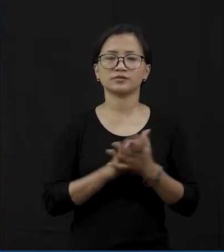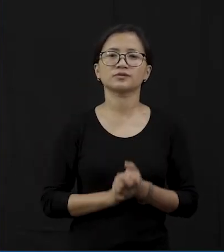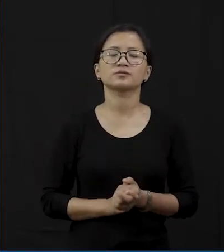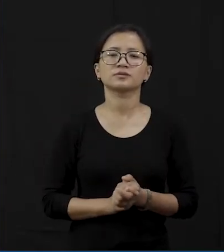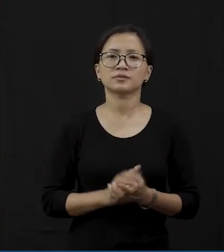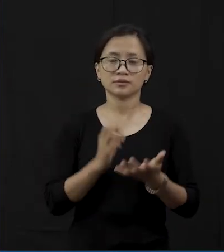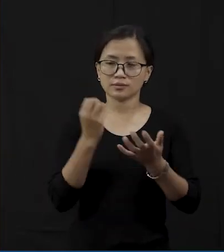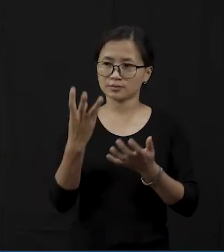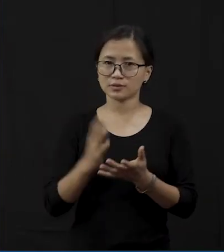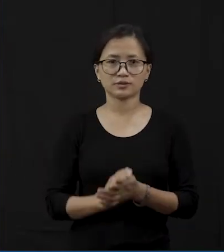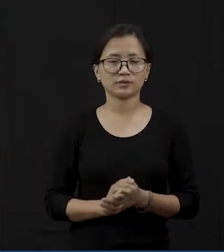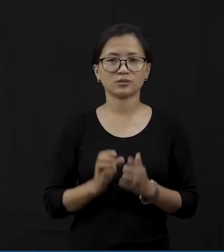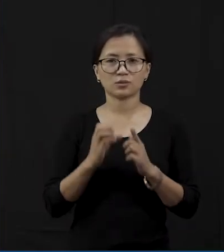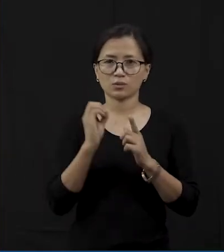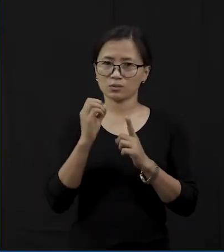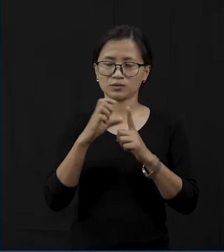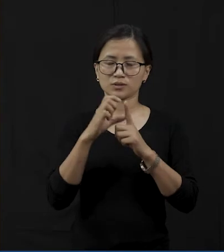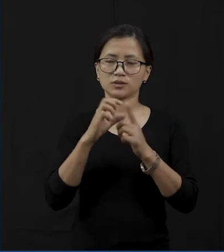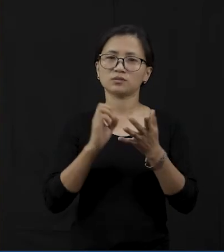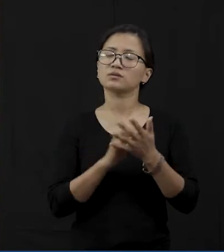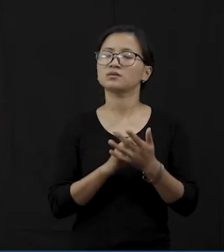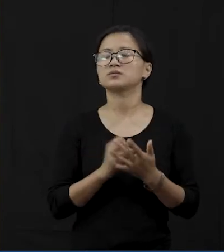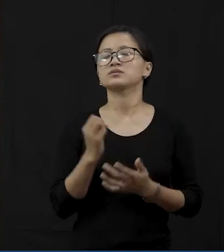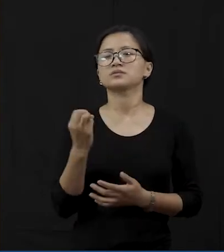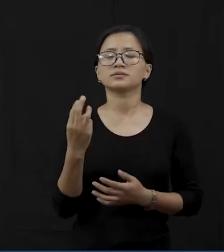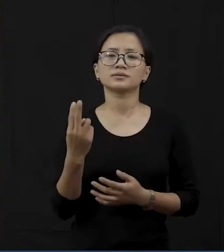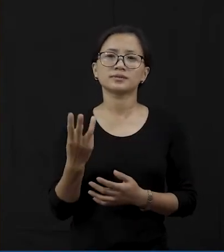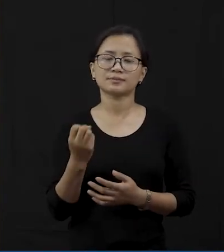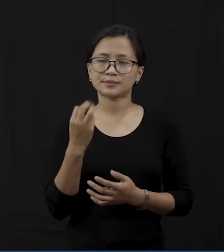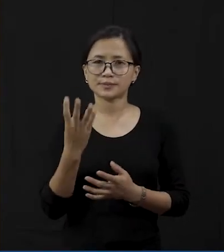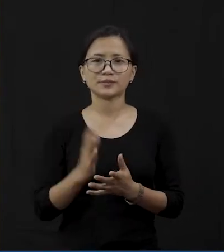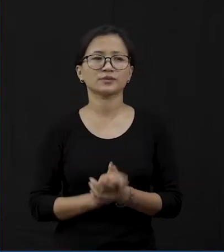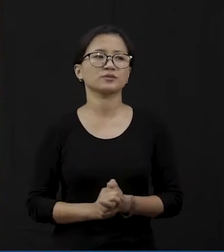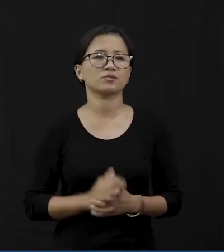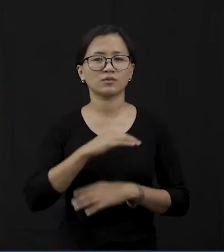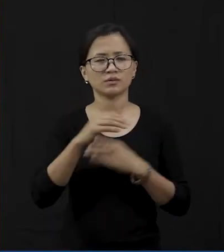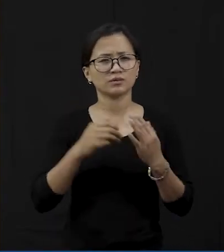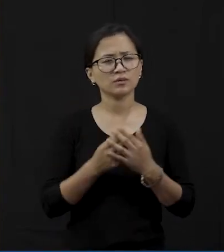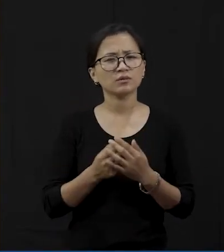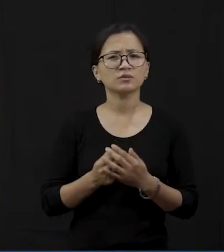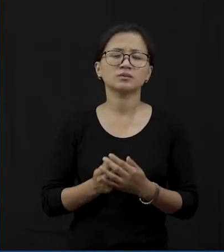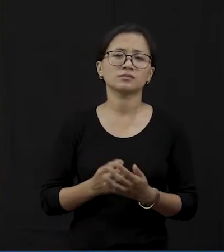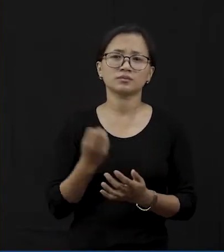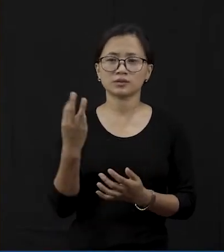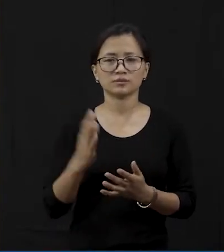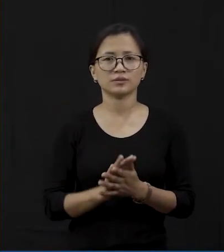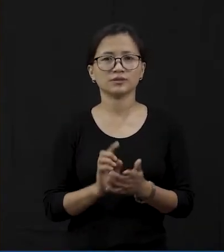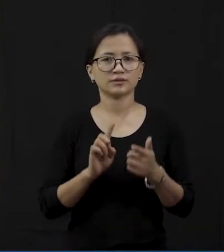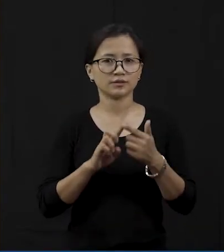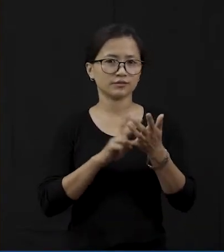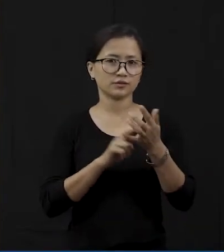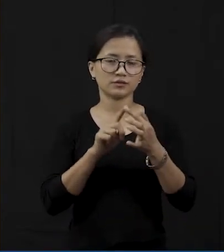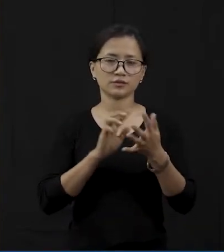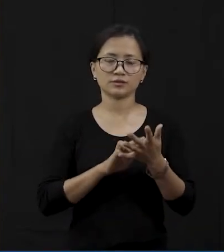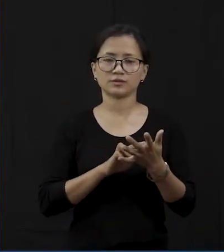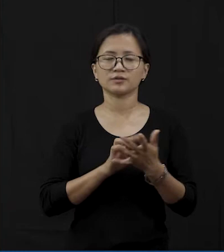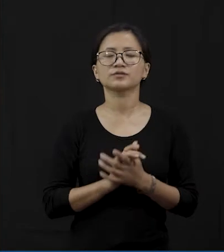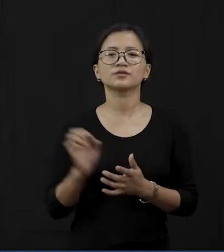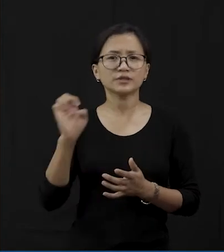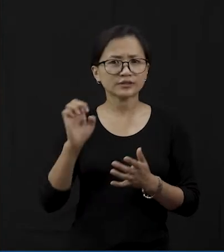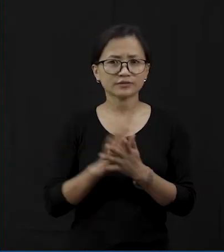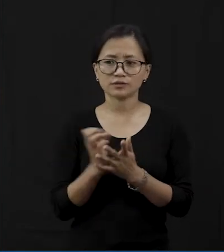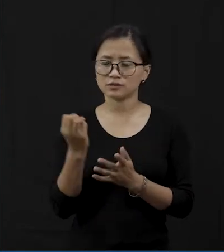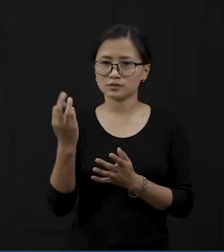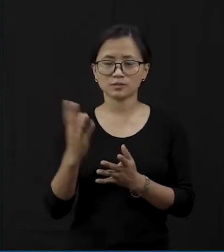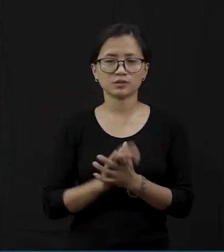numbers. So a whole number can be even or an odd number. A whole number, when I mention